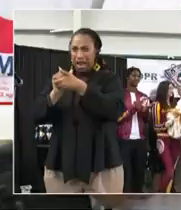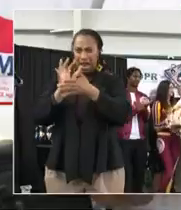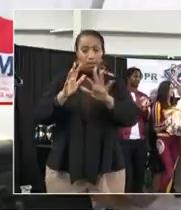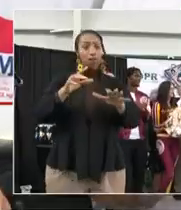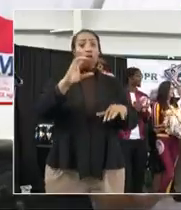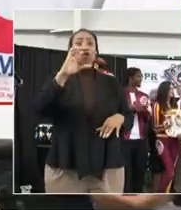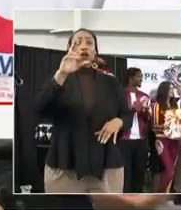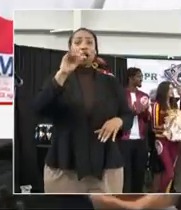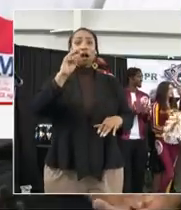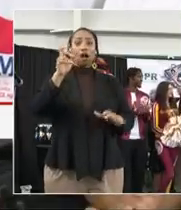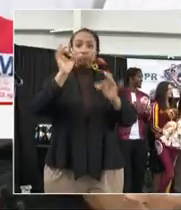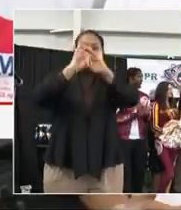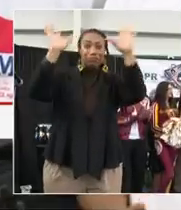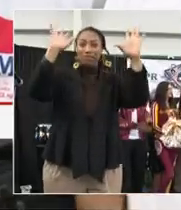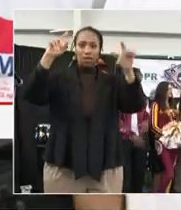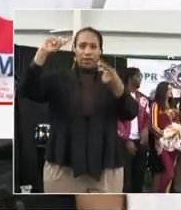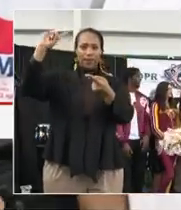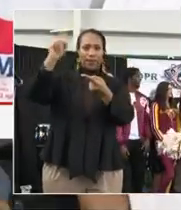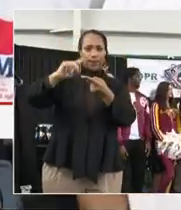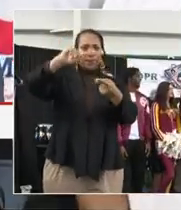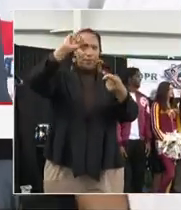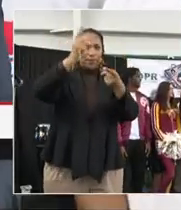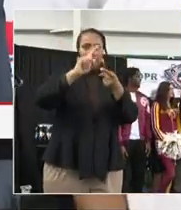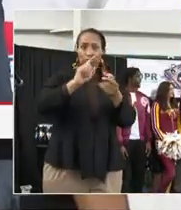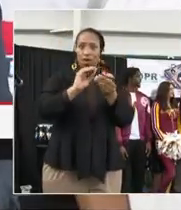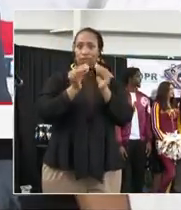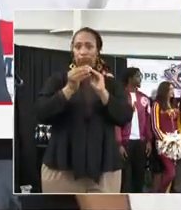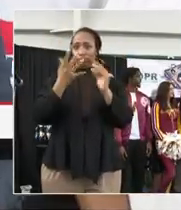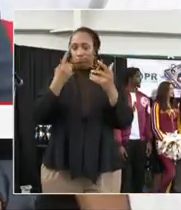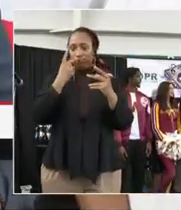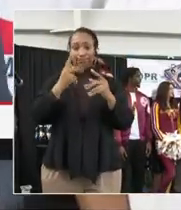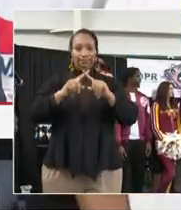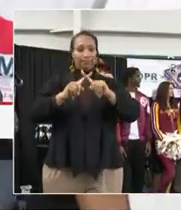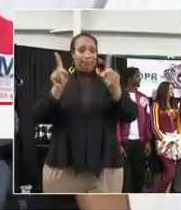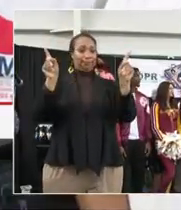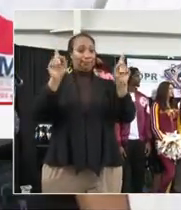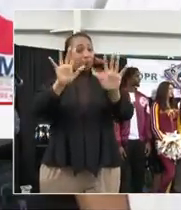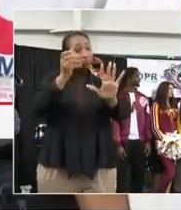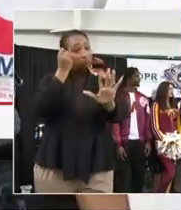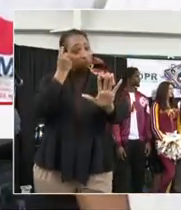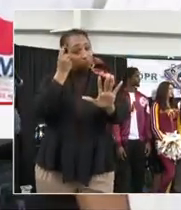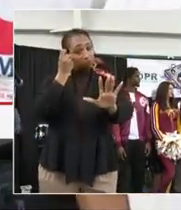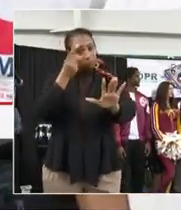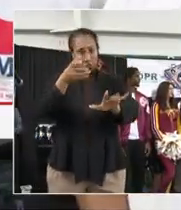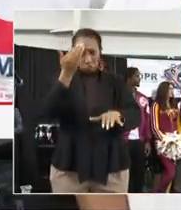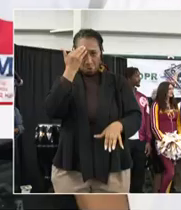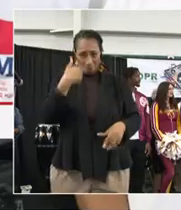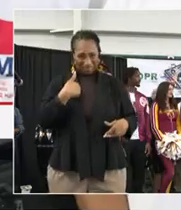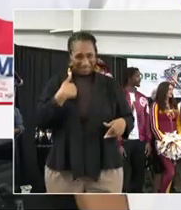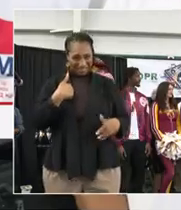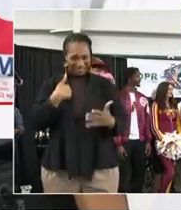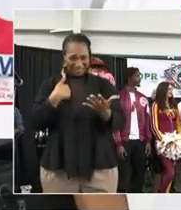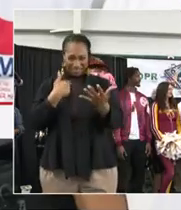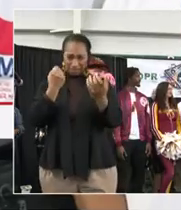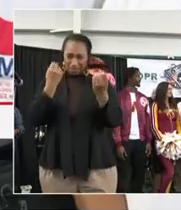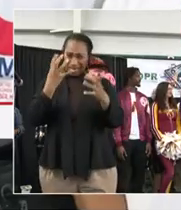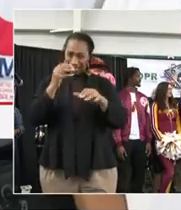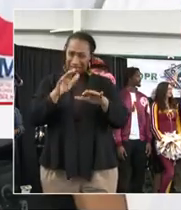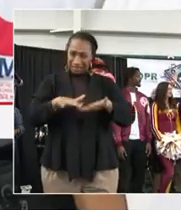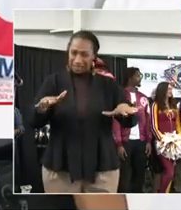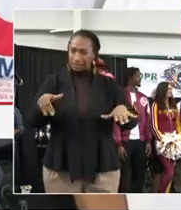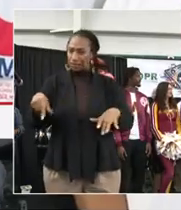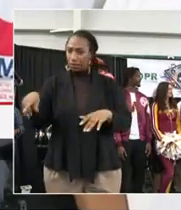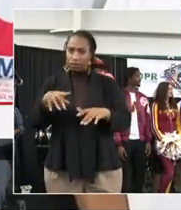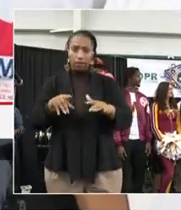But you know, like I know, there's too many of our kids getting in too much trouble. So